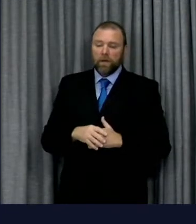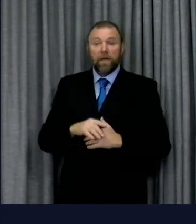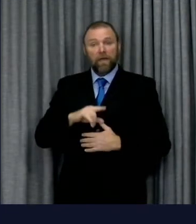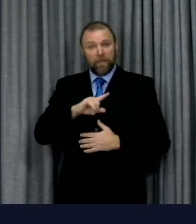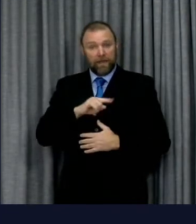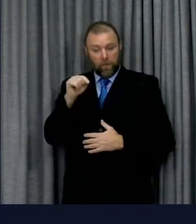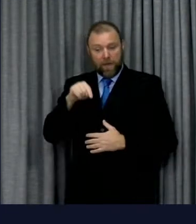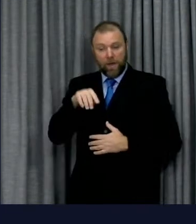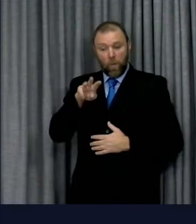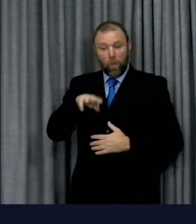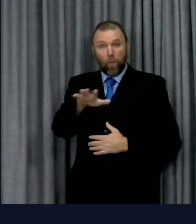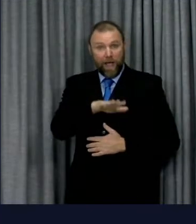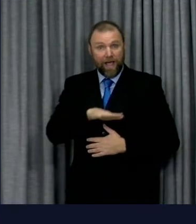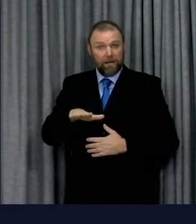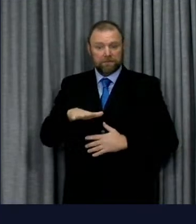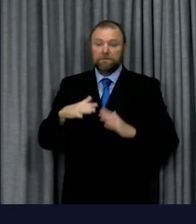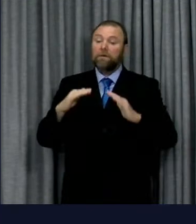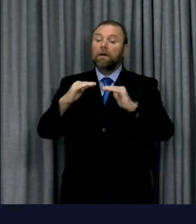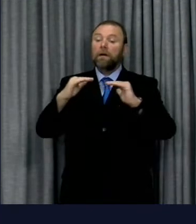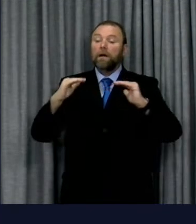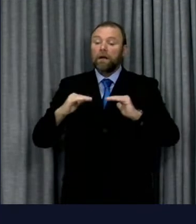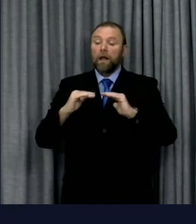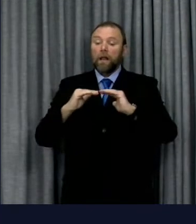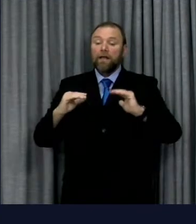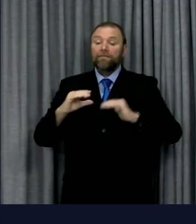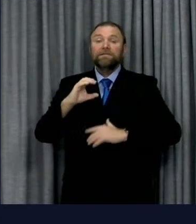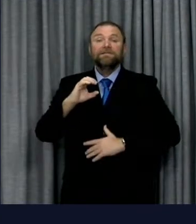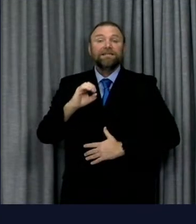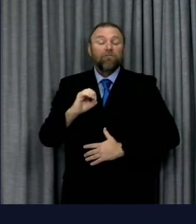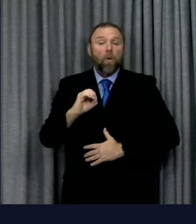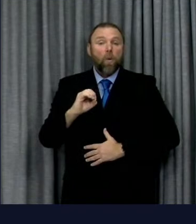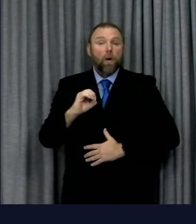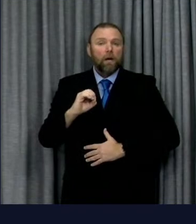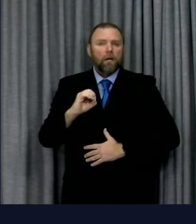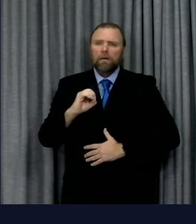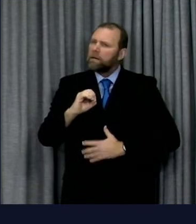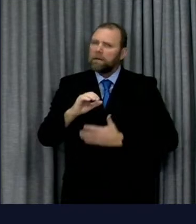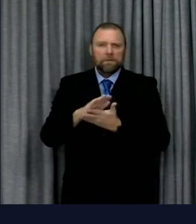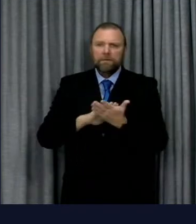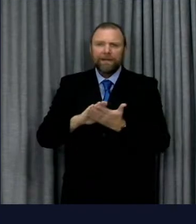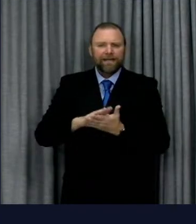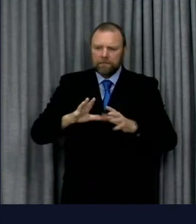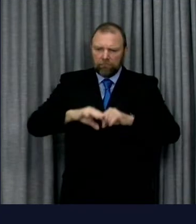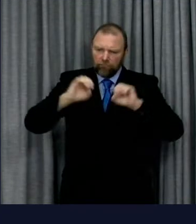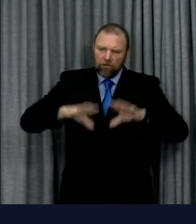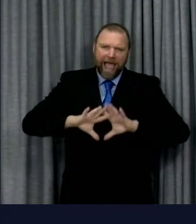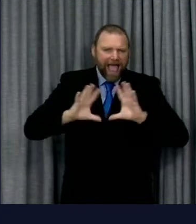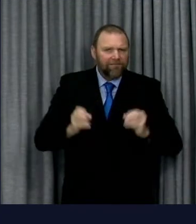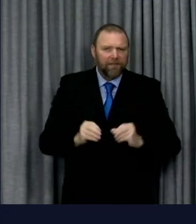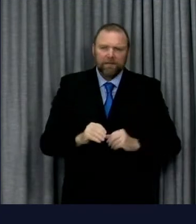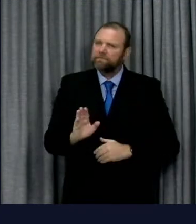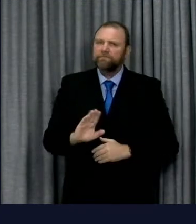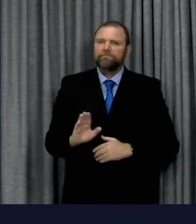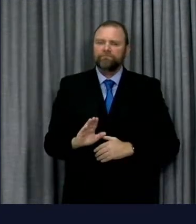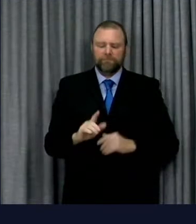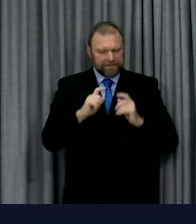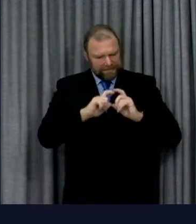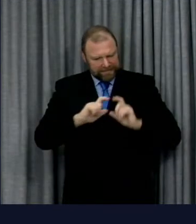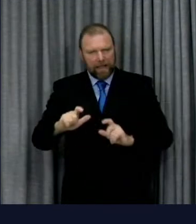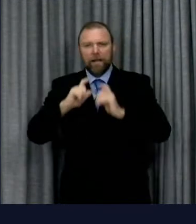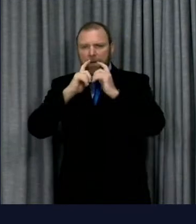will retain, even at alert level 0, those basic protections of mask wearing in